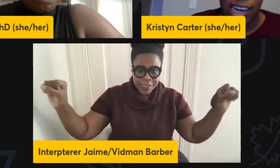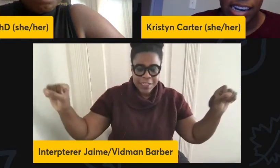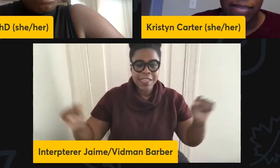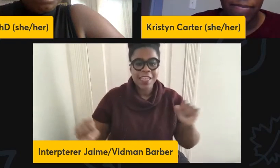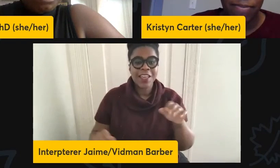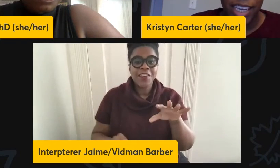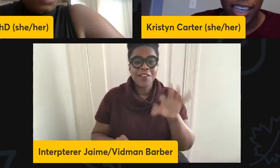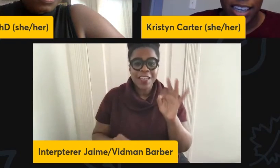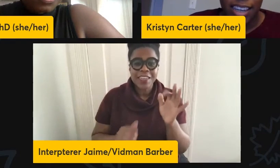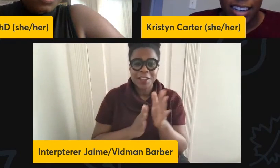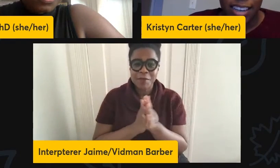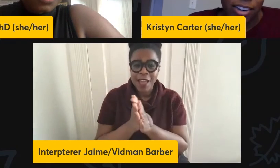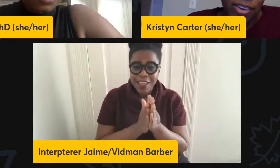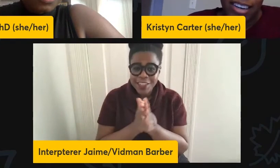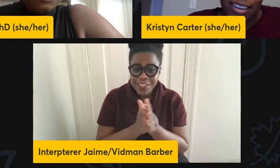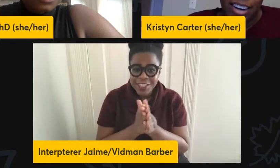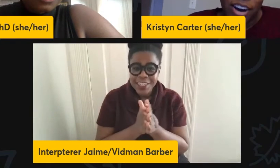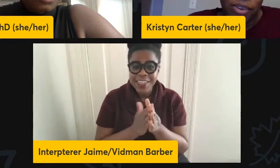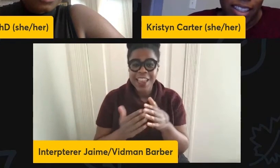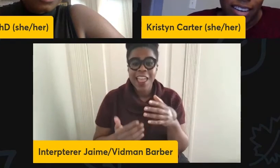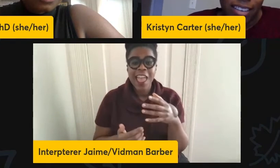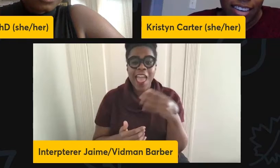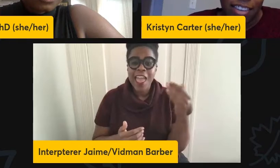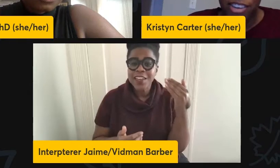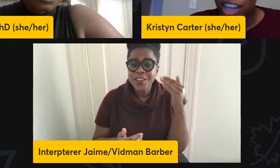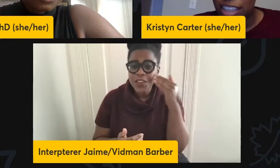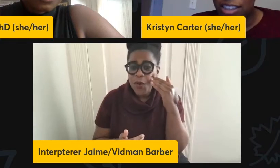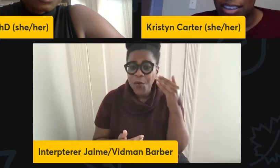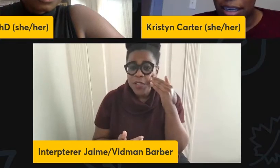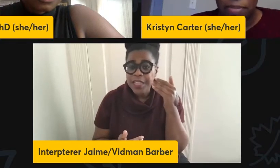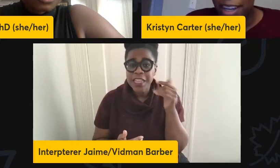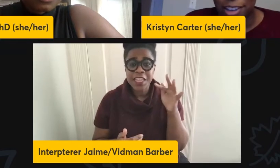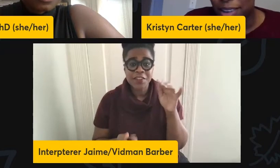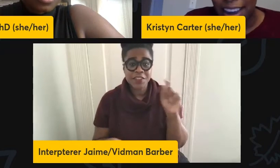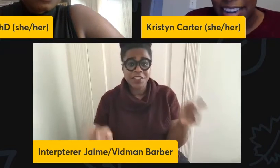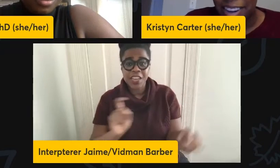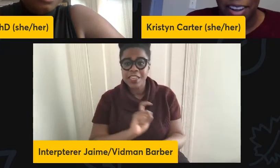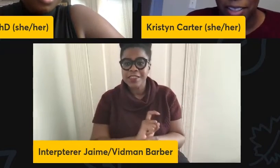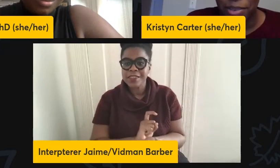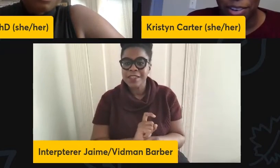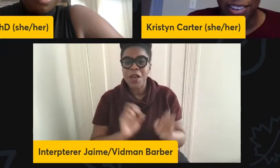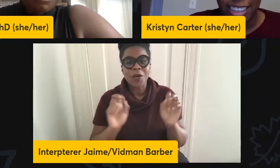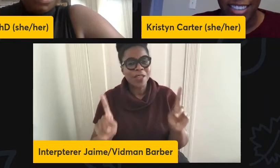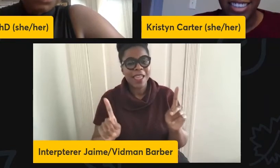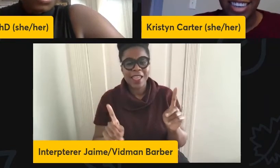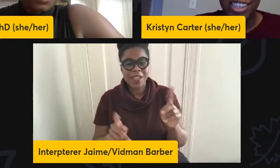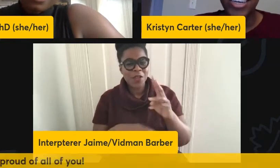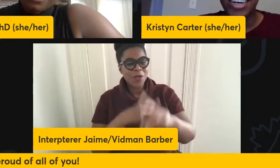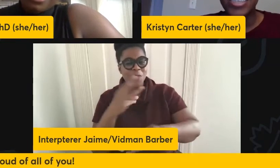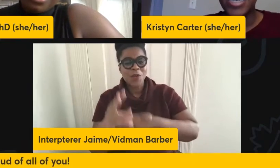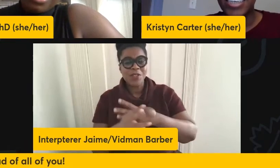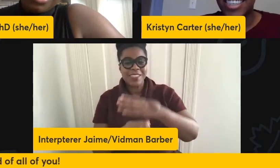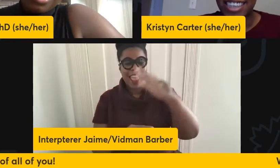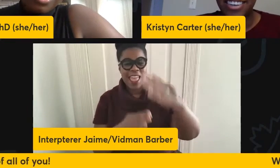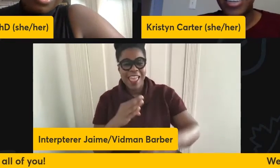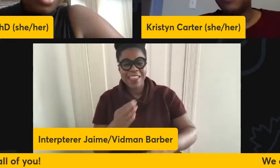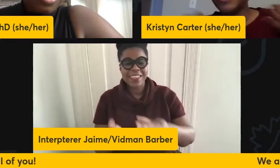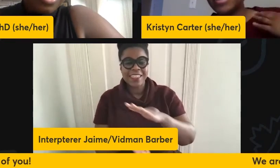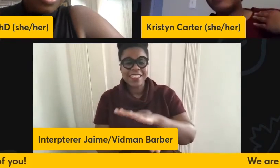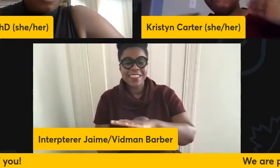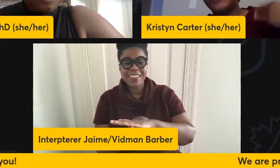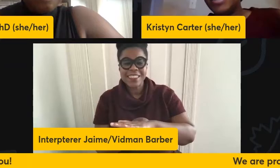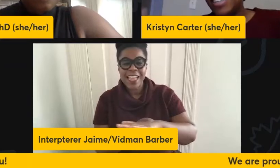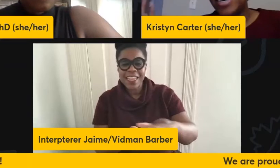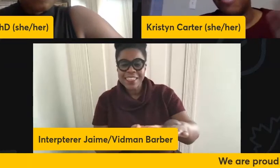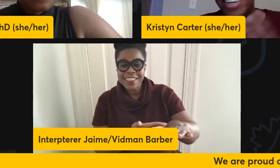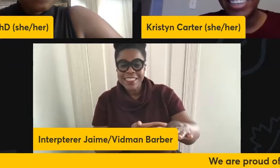passion, and knowing that if it changes, like, it's okay, it's not the end of the world, is such a nice thing to hear, even